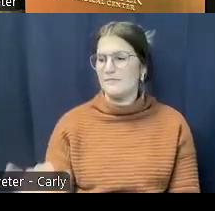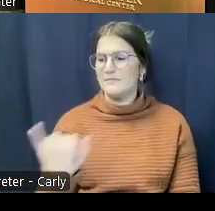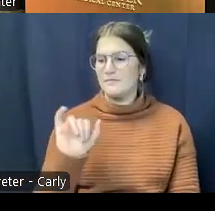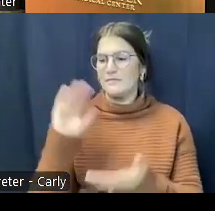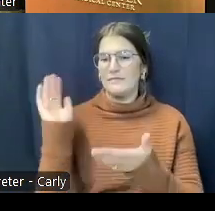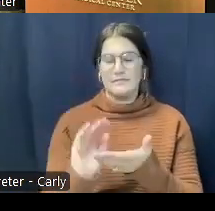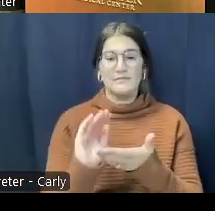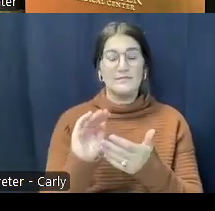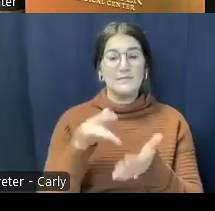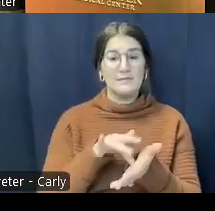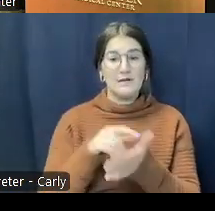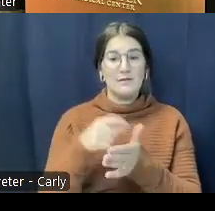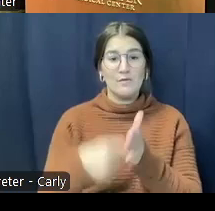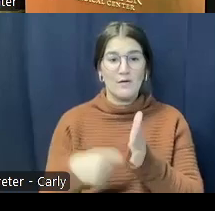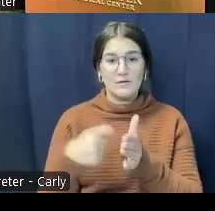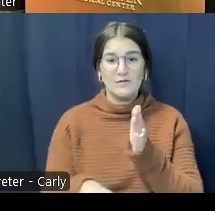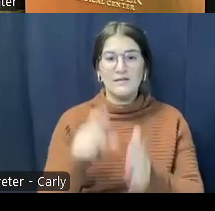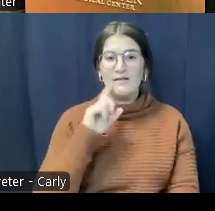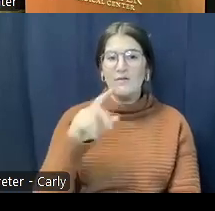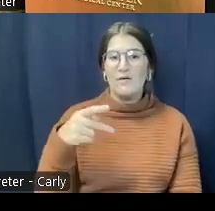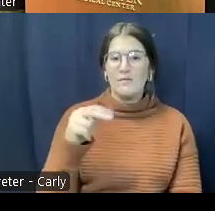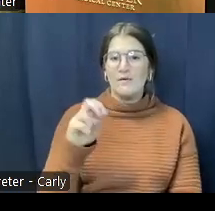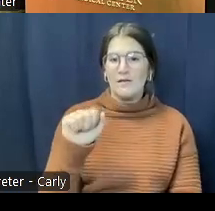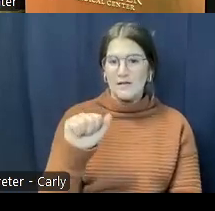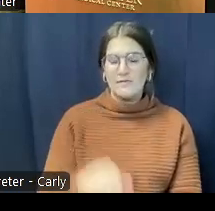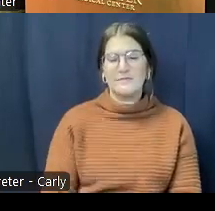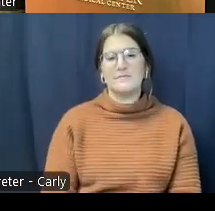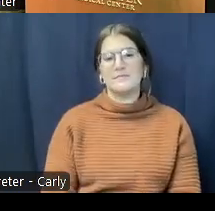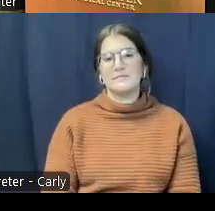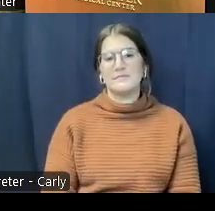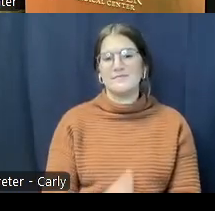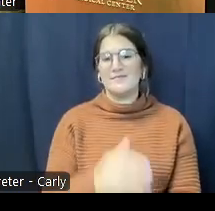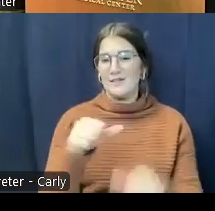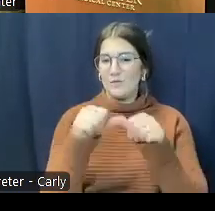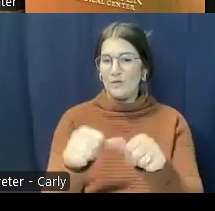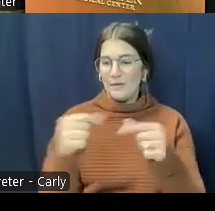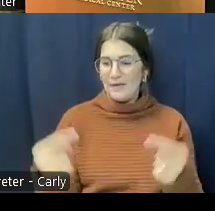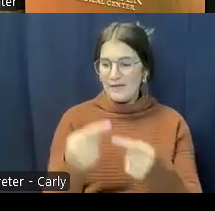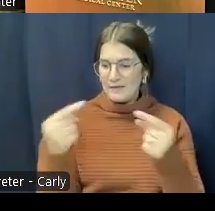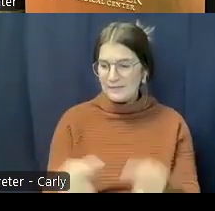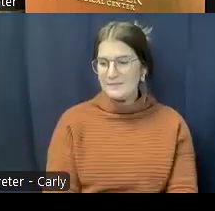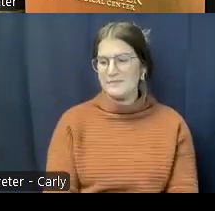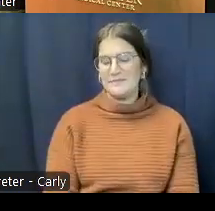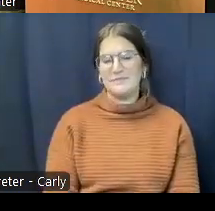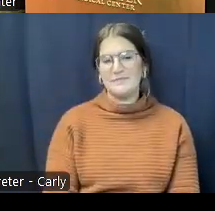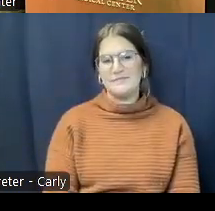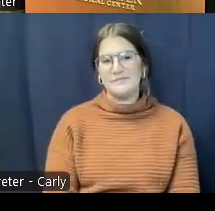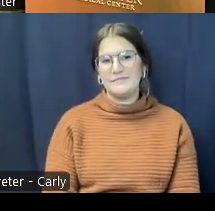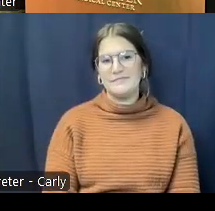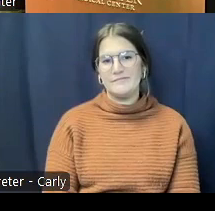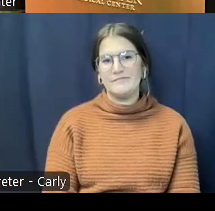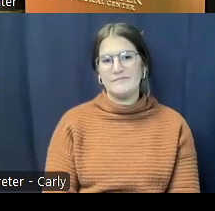reduction in medical costs for PNEA and for chronic pain, among others.